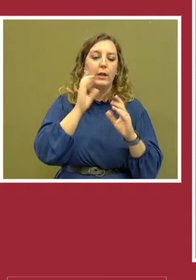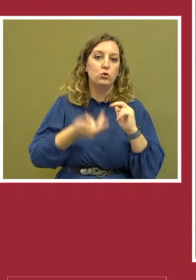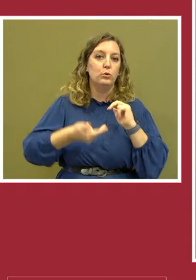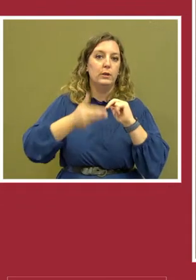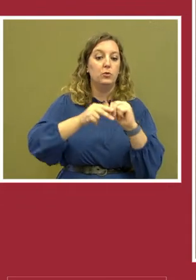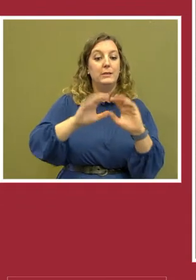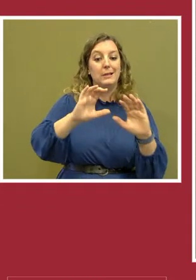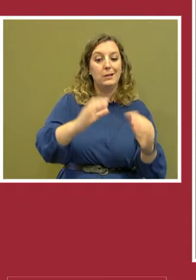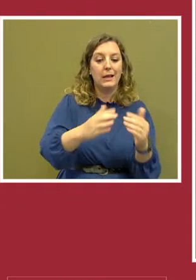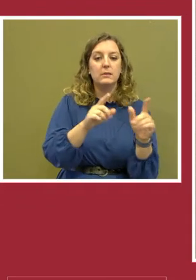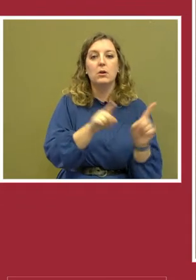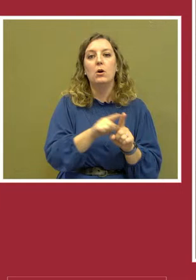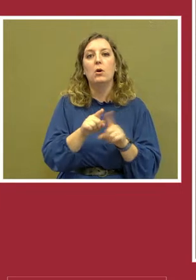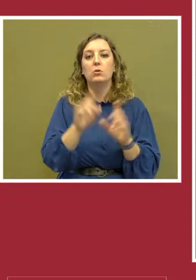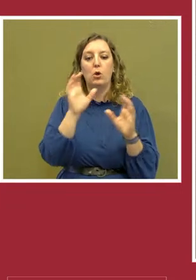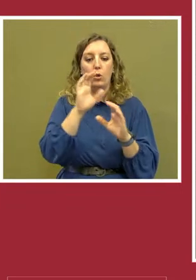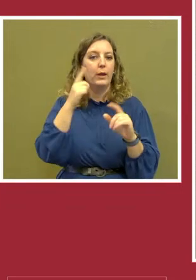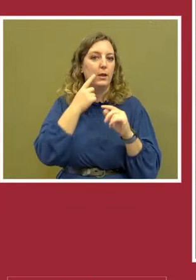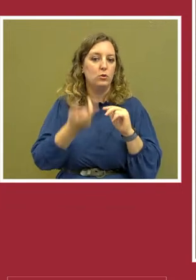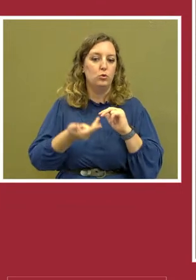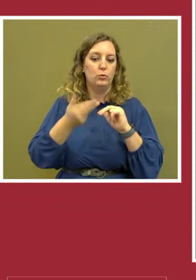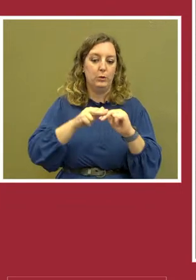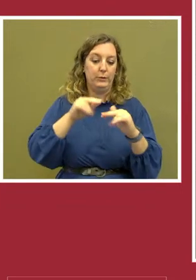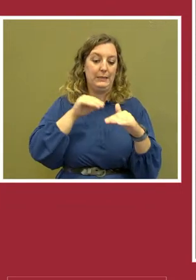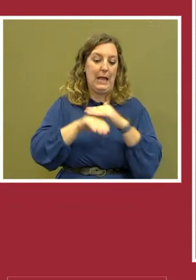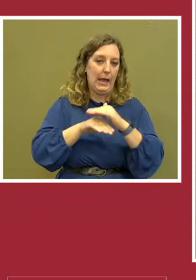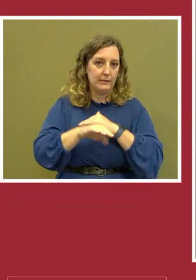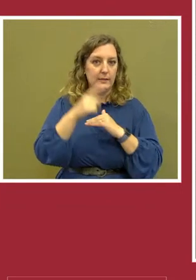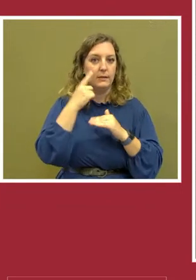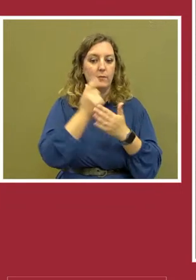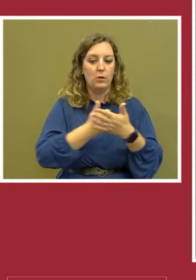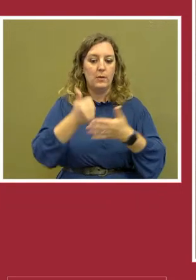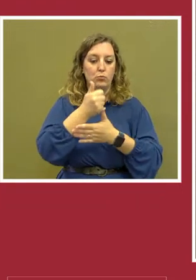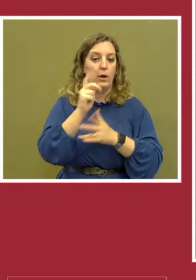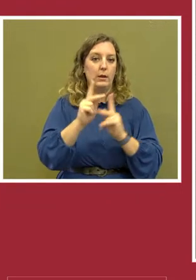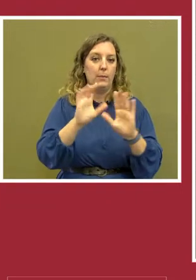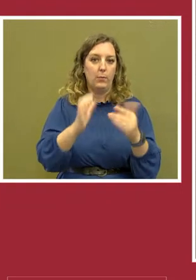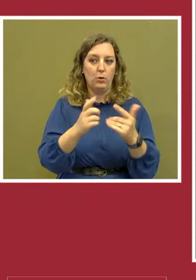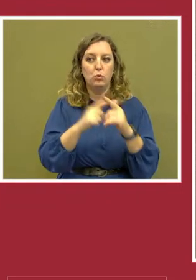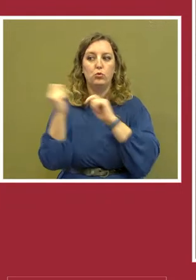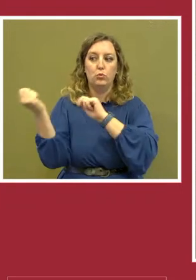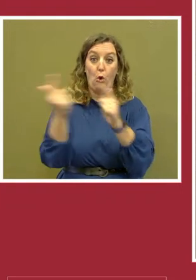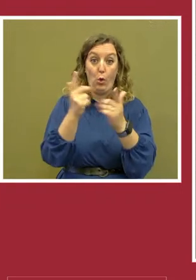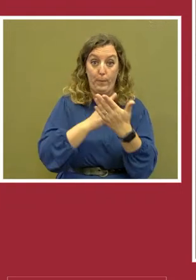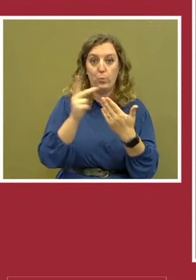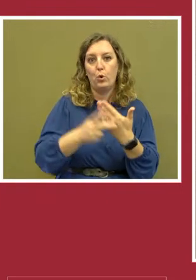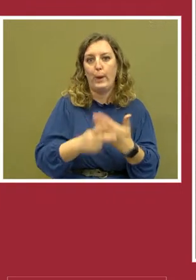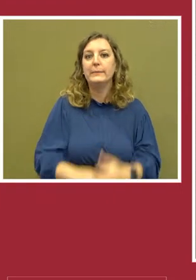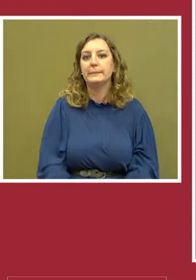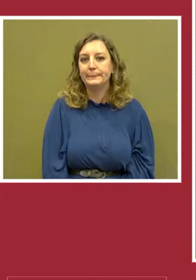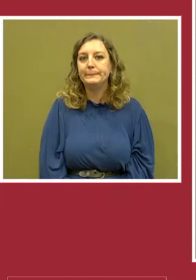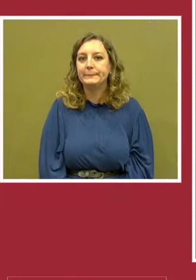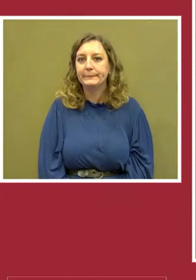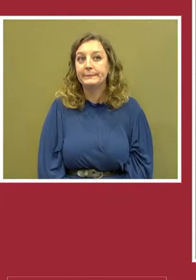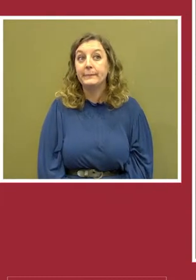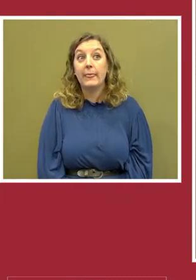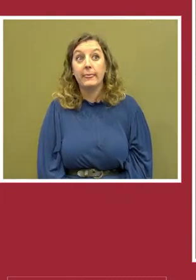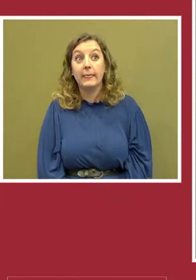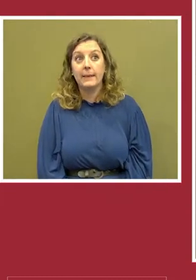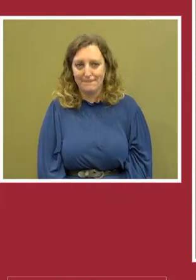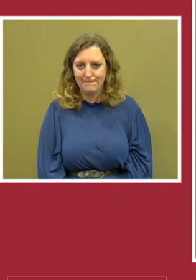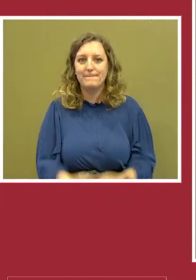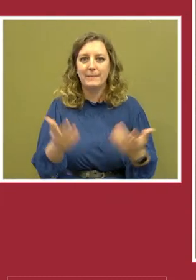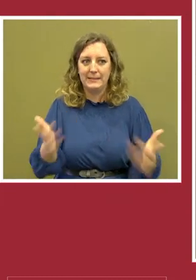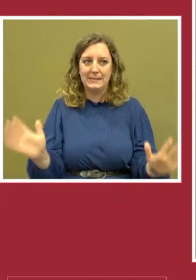those classes, and we also are looking to increase access for our priority populations to all of these programs. I think